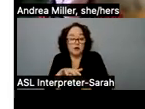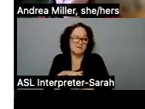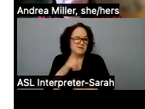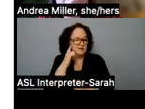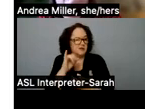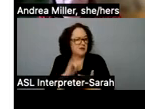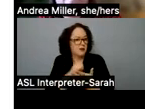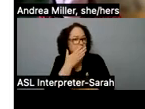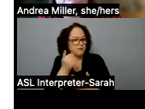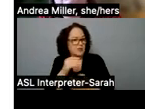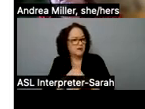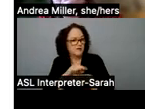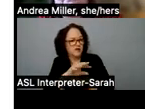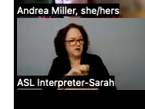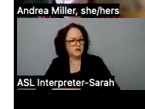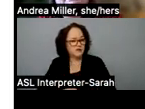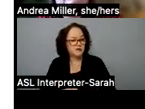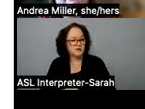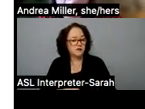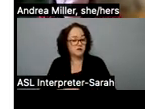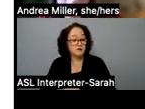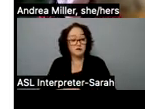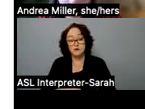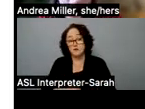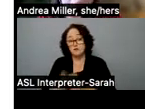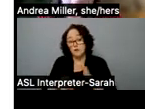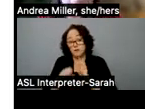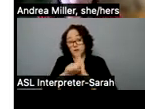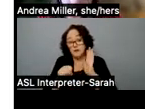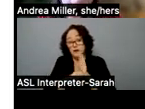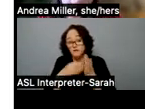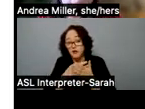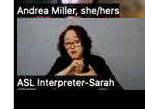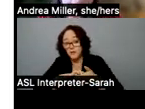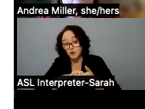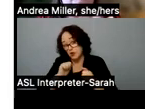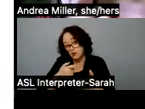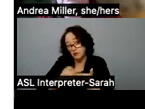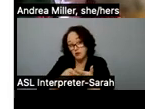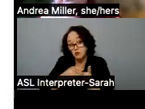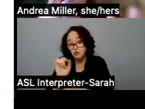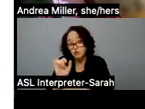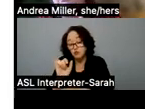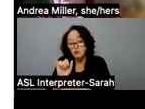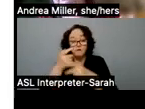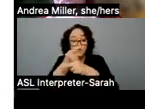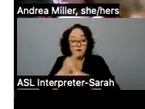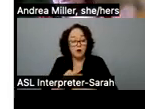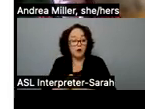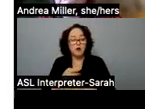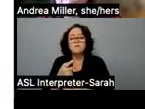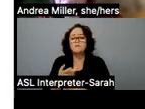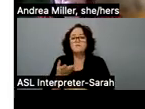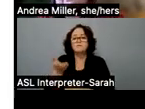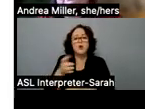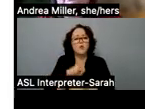is to, you could probably talk to your state finance partner too and find out what developers they've worked with and which